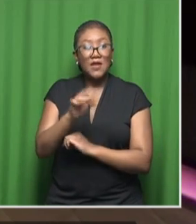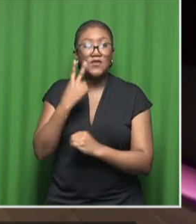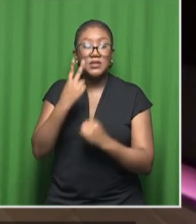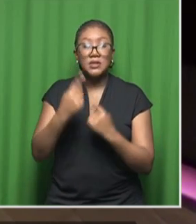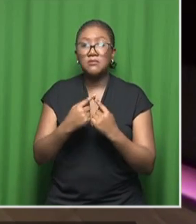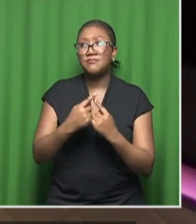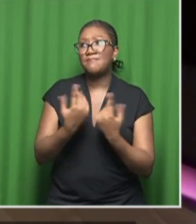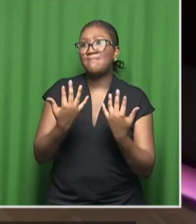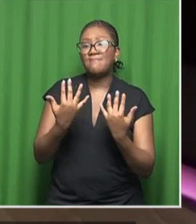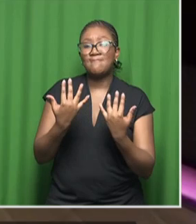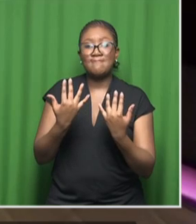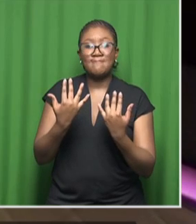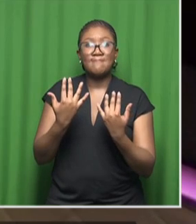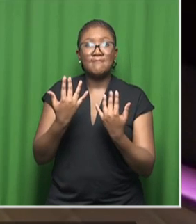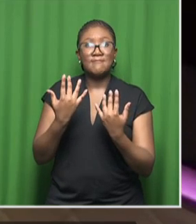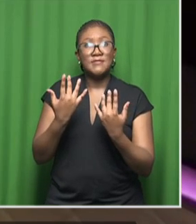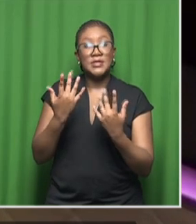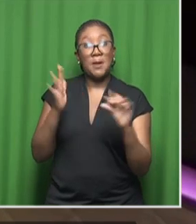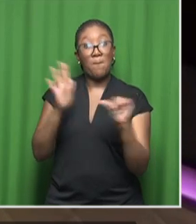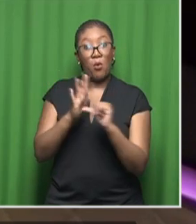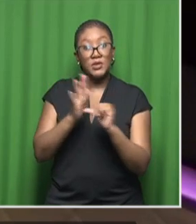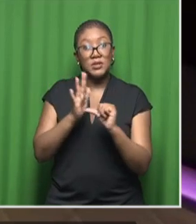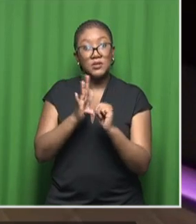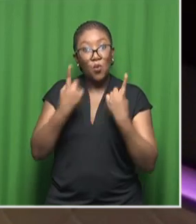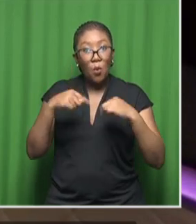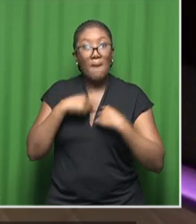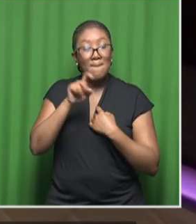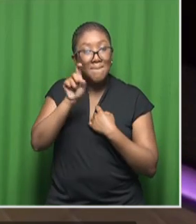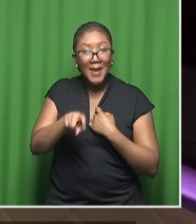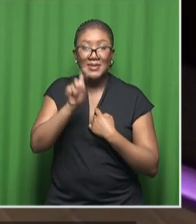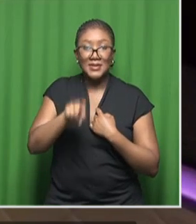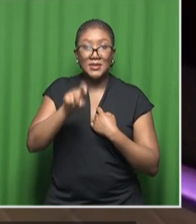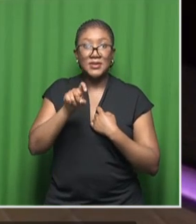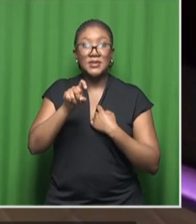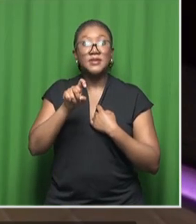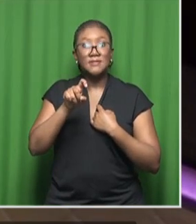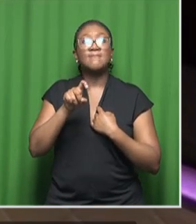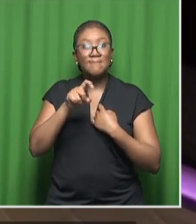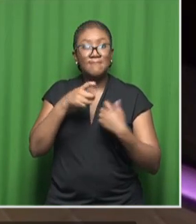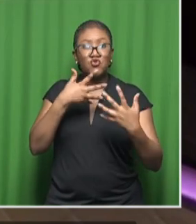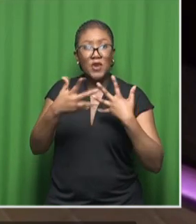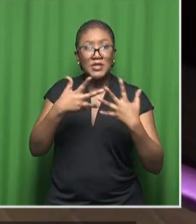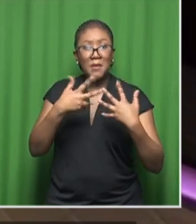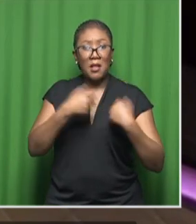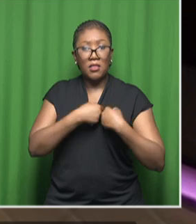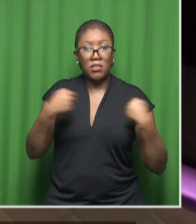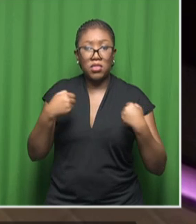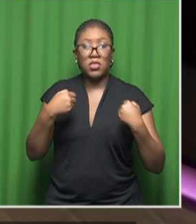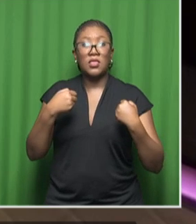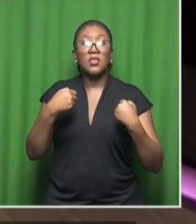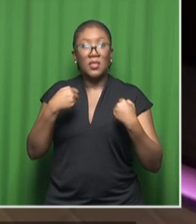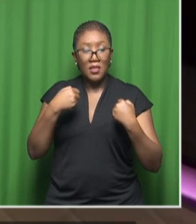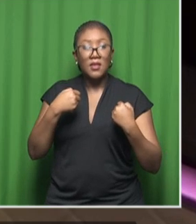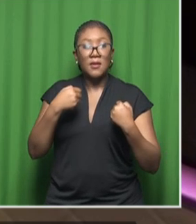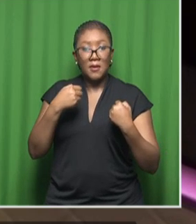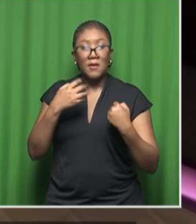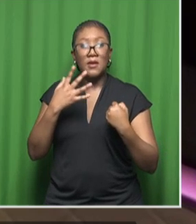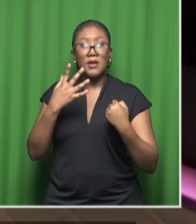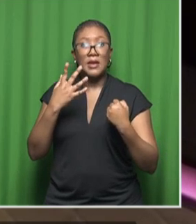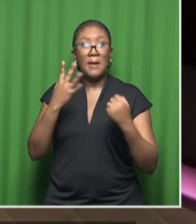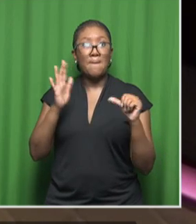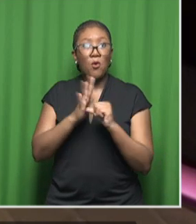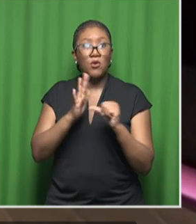an obligation than a trend. So, but for me, transparency has always been